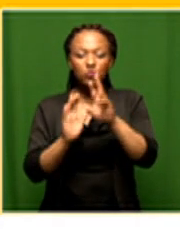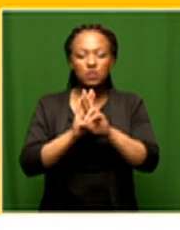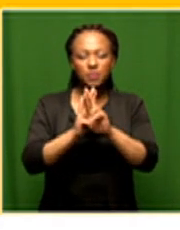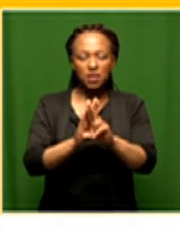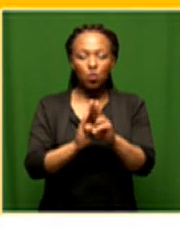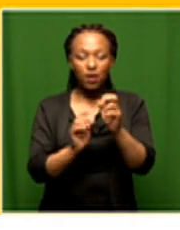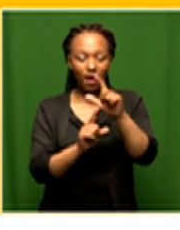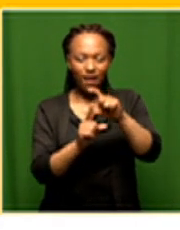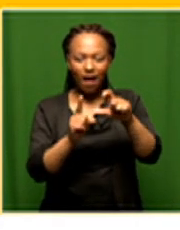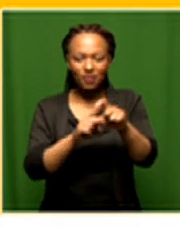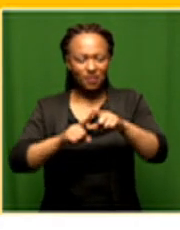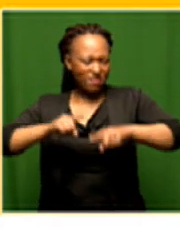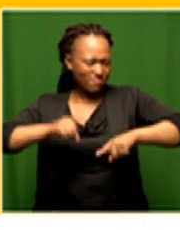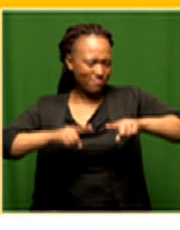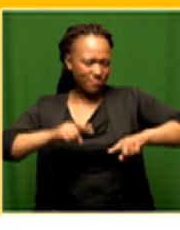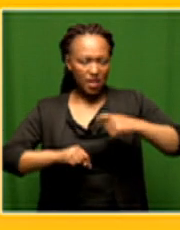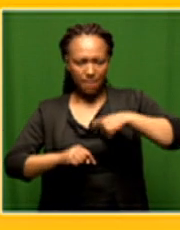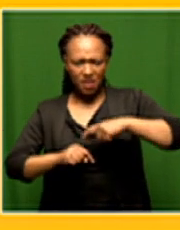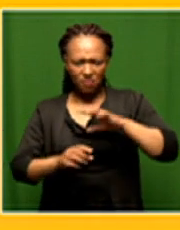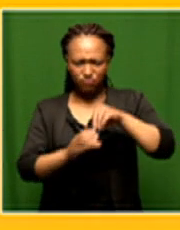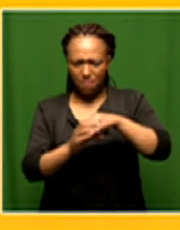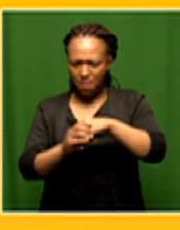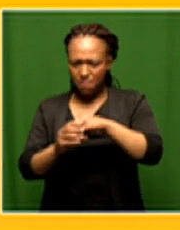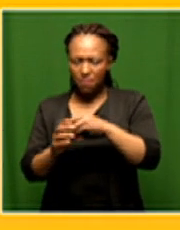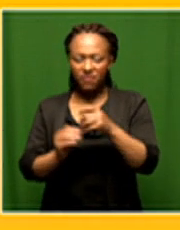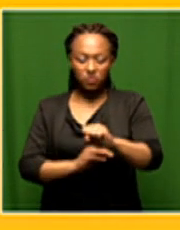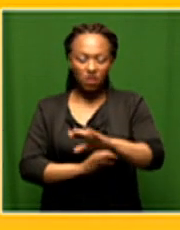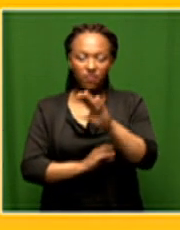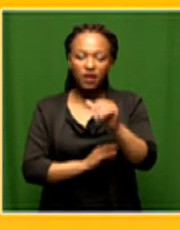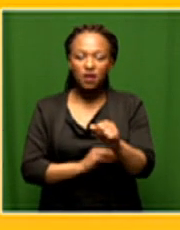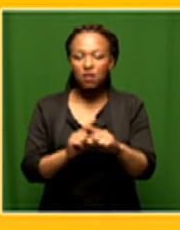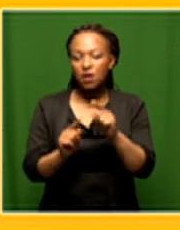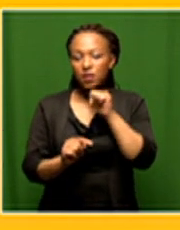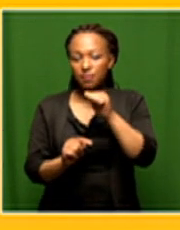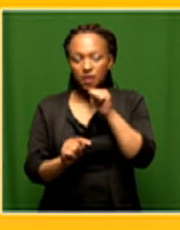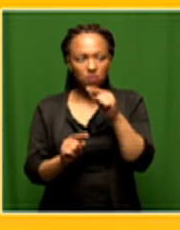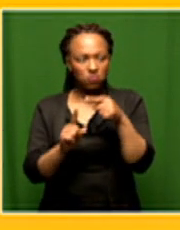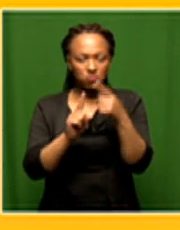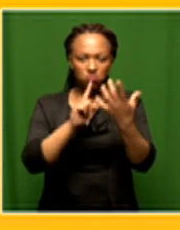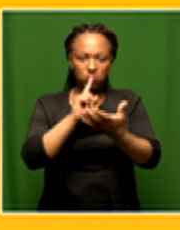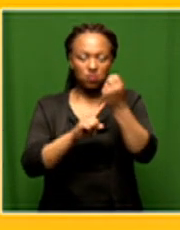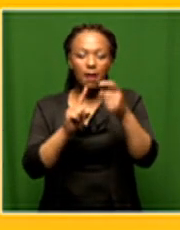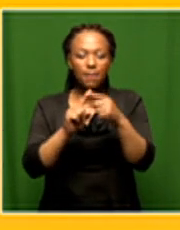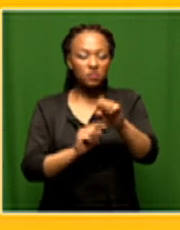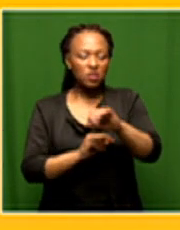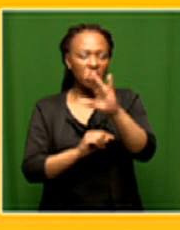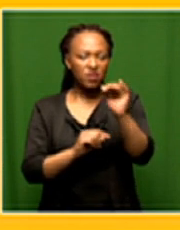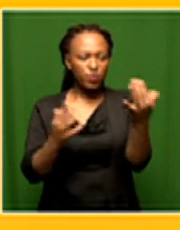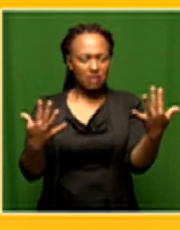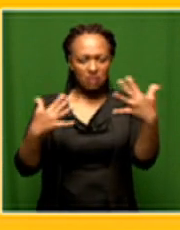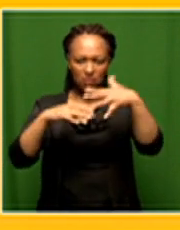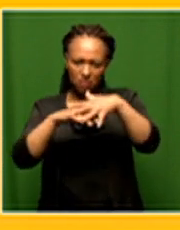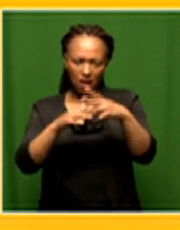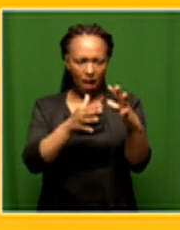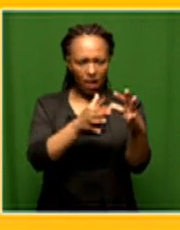beautiful cultures and various personalities that we are blessed with. And even though we might not realize, us South Africans are interconnected with one another, even though we